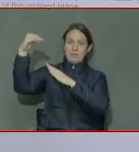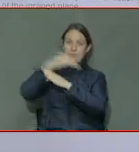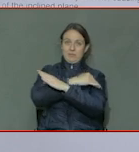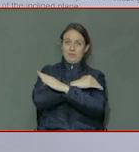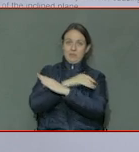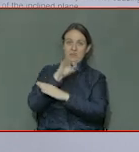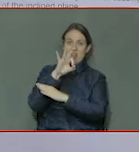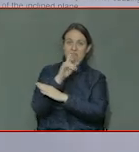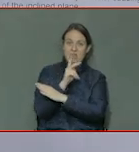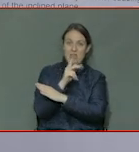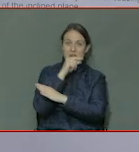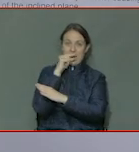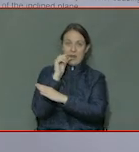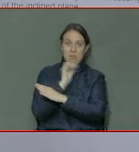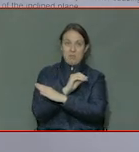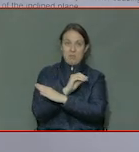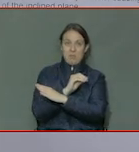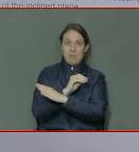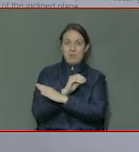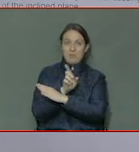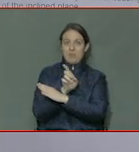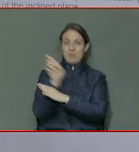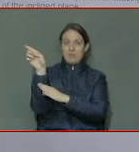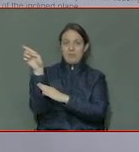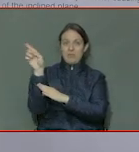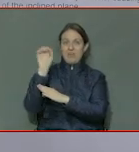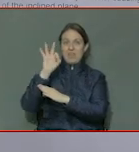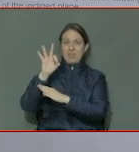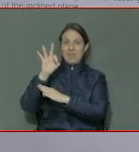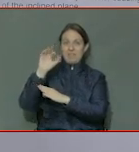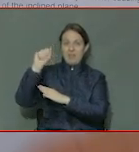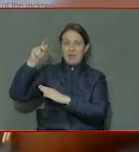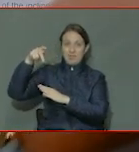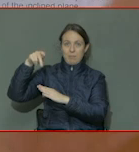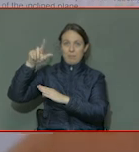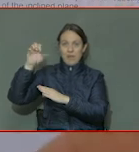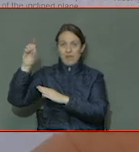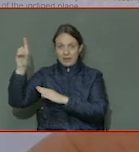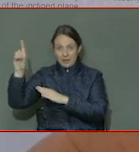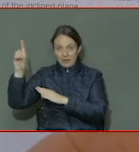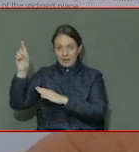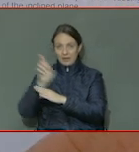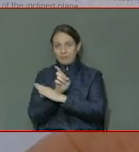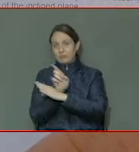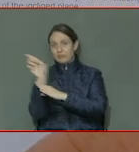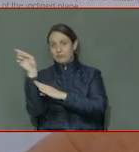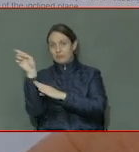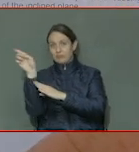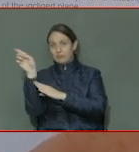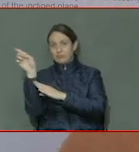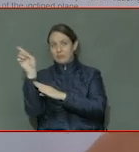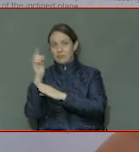Fk, this one will be F applied written out, and then